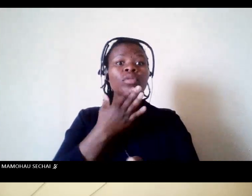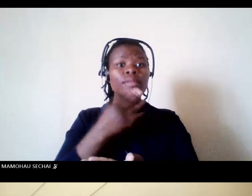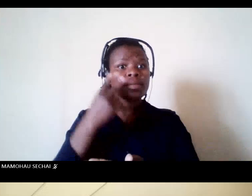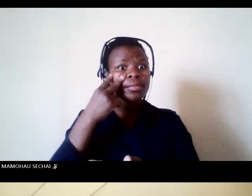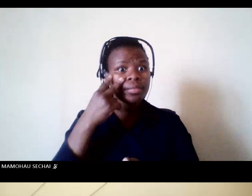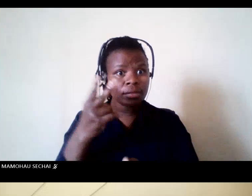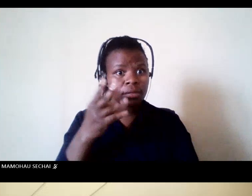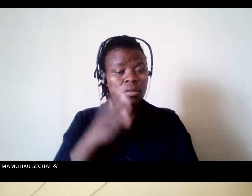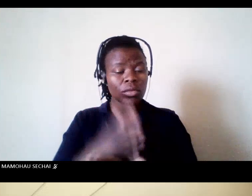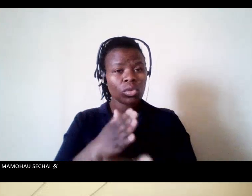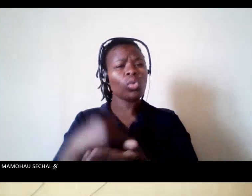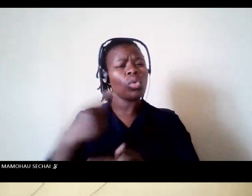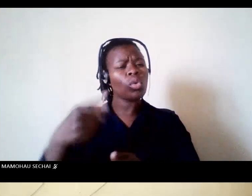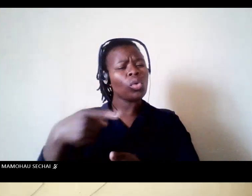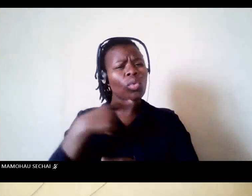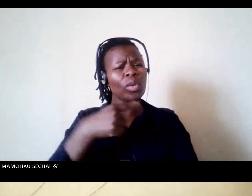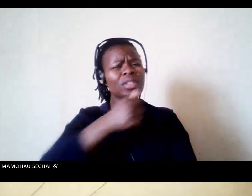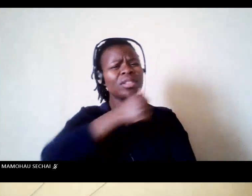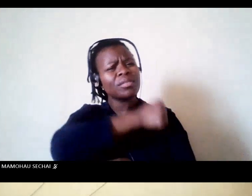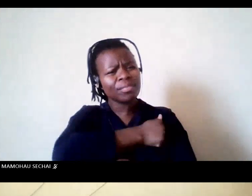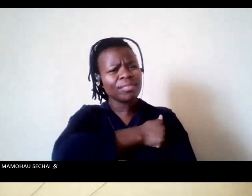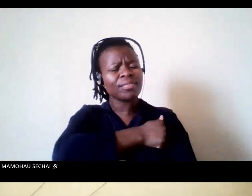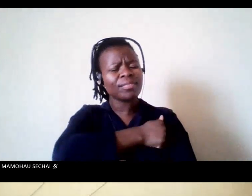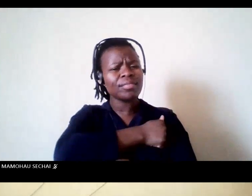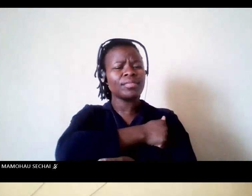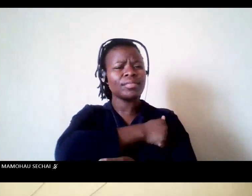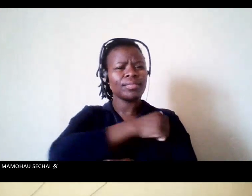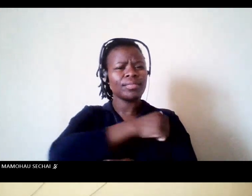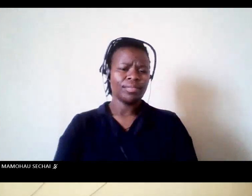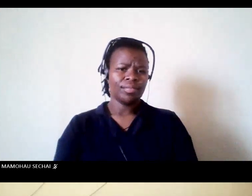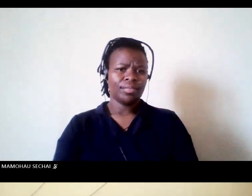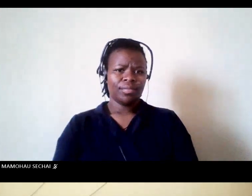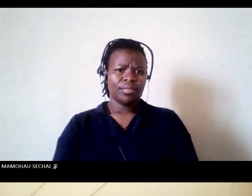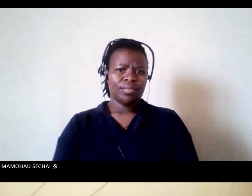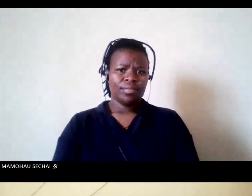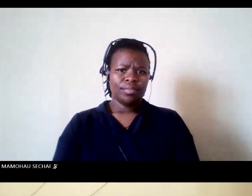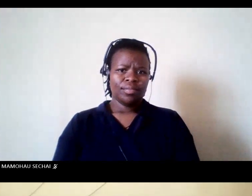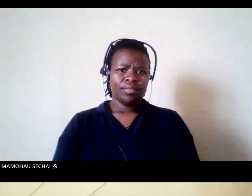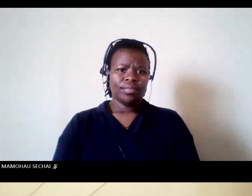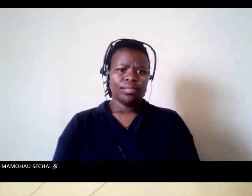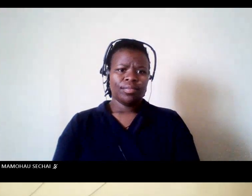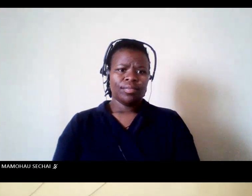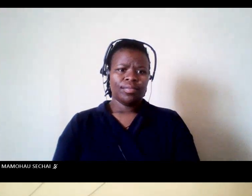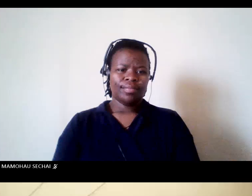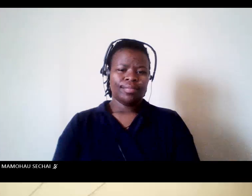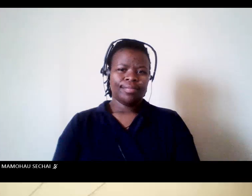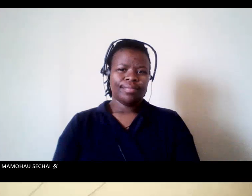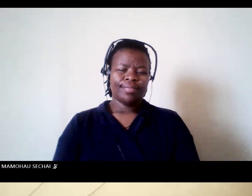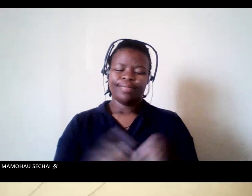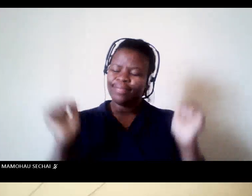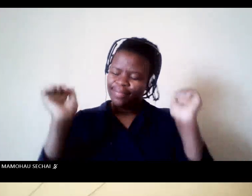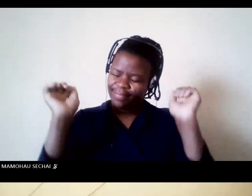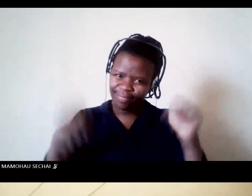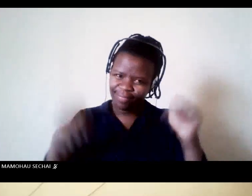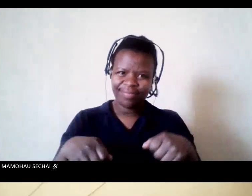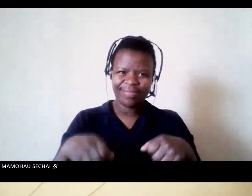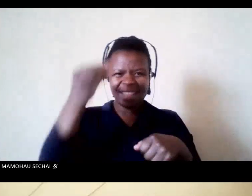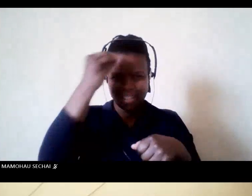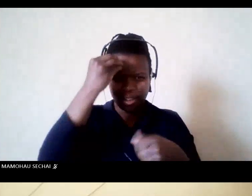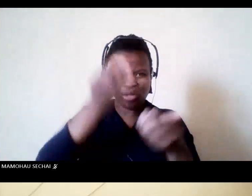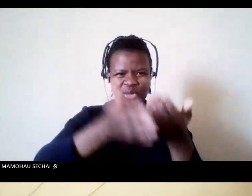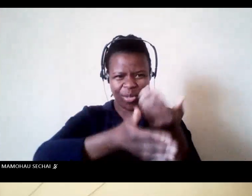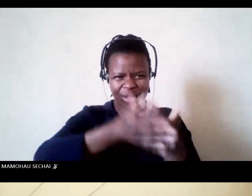blamed for giving birth to disabled children? Yeah. That's the issue of caring for the carer,